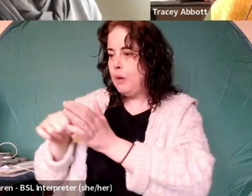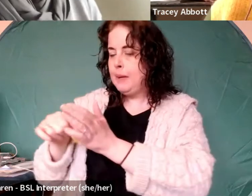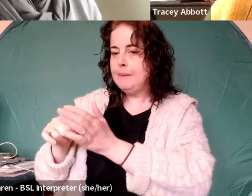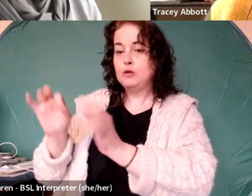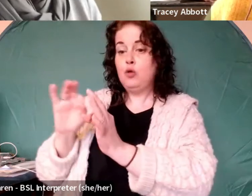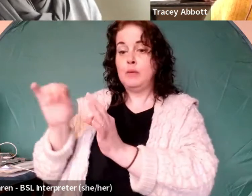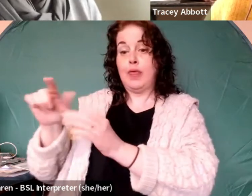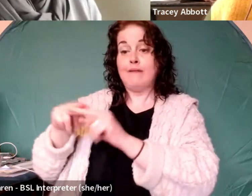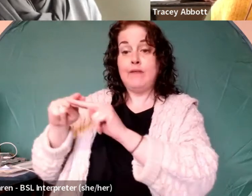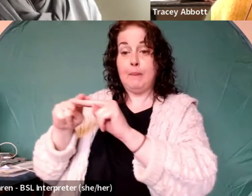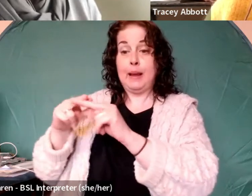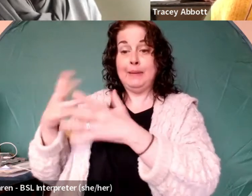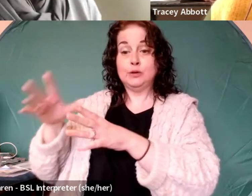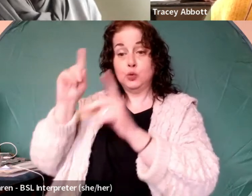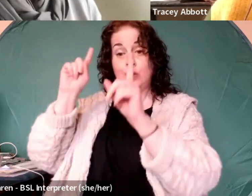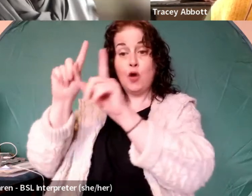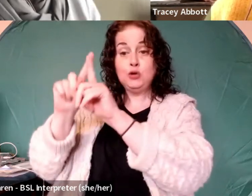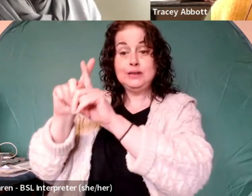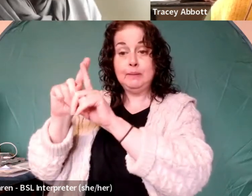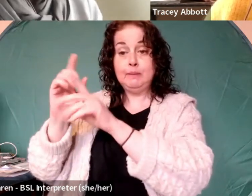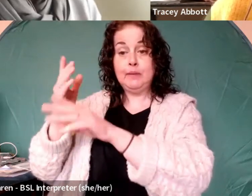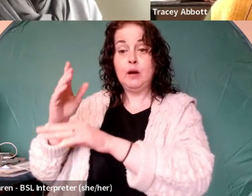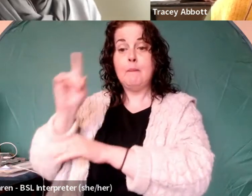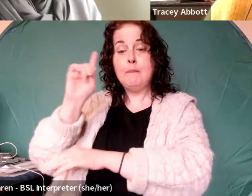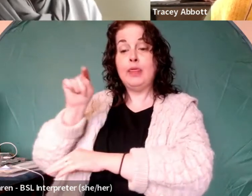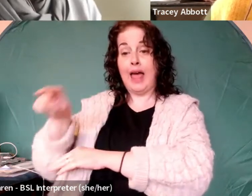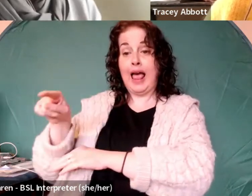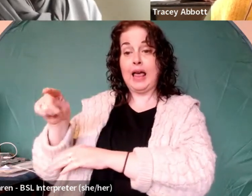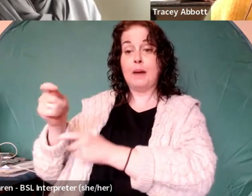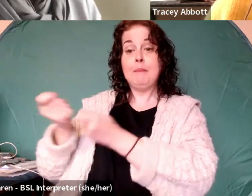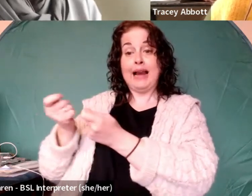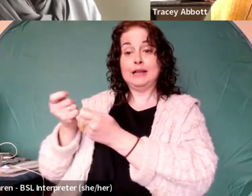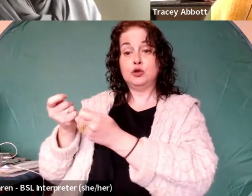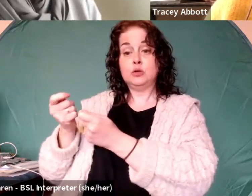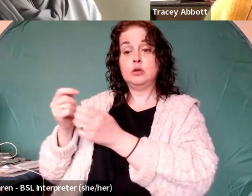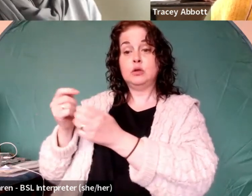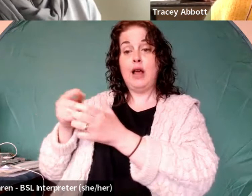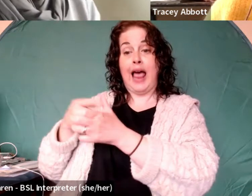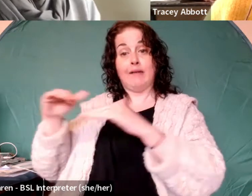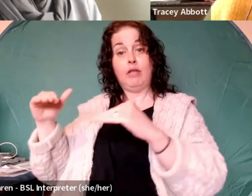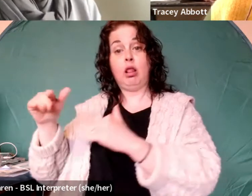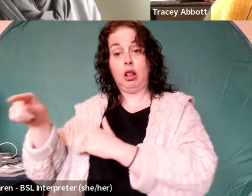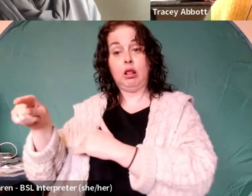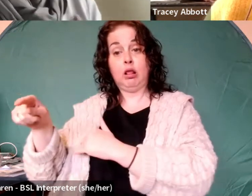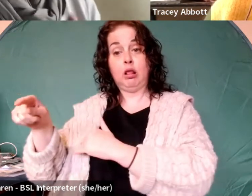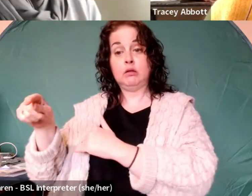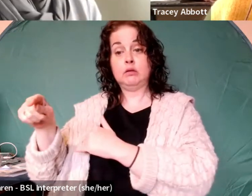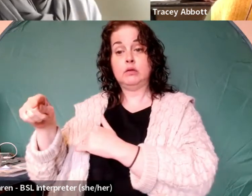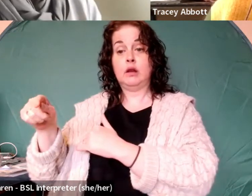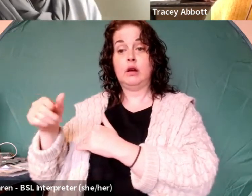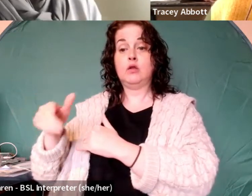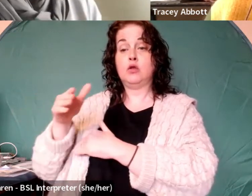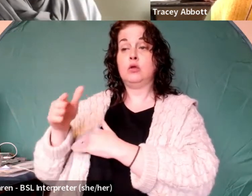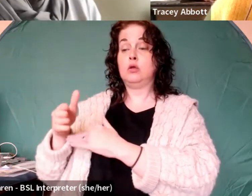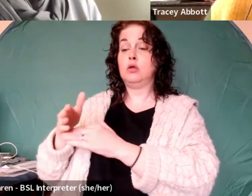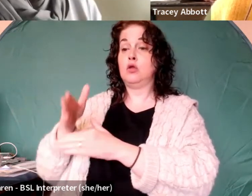Nobody in their family's been to university before, but somehow they've managed to get A-levels, and they've gone to a